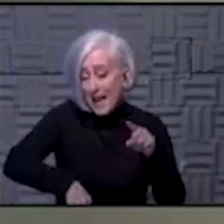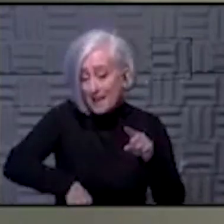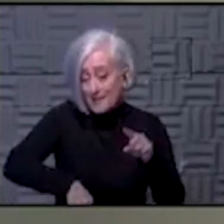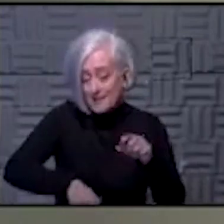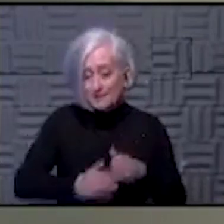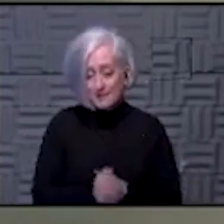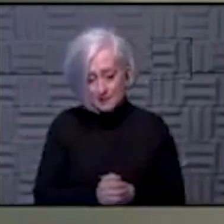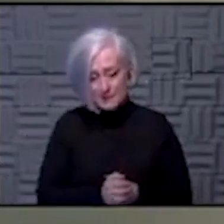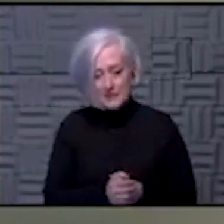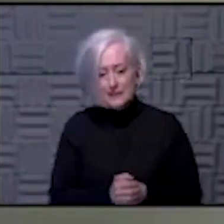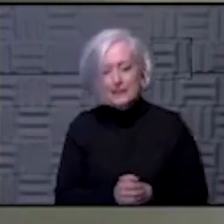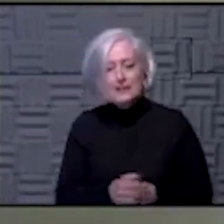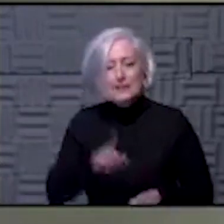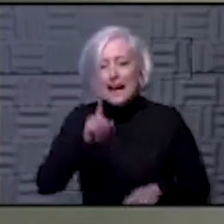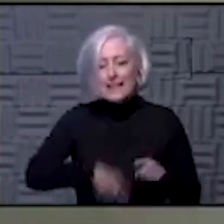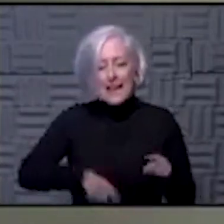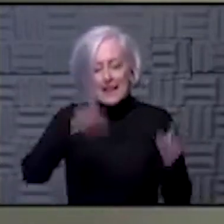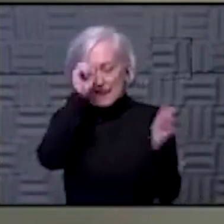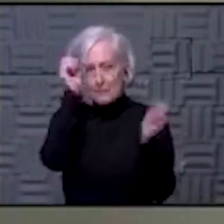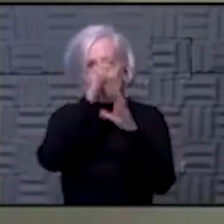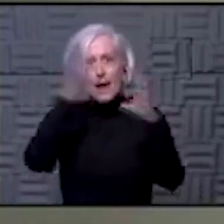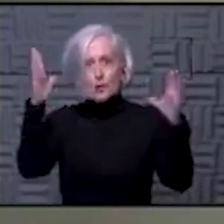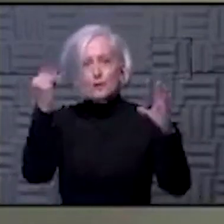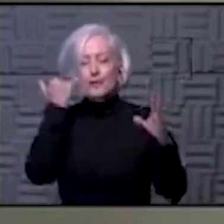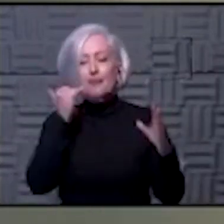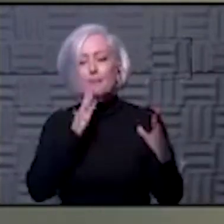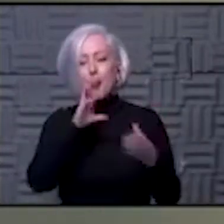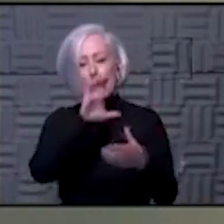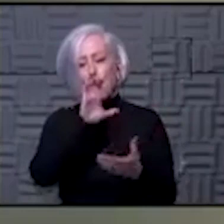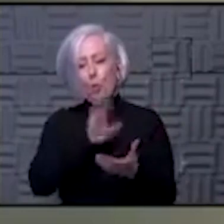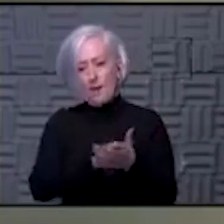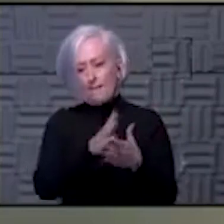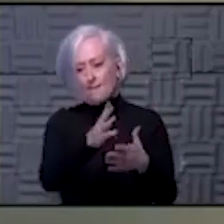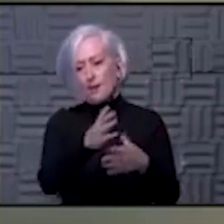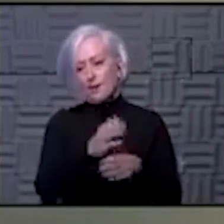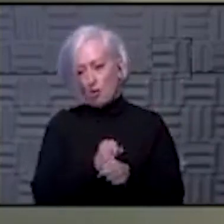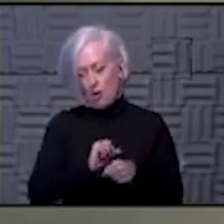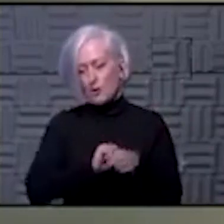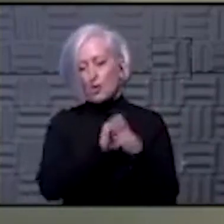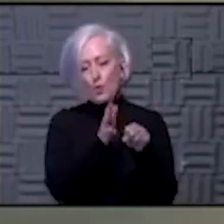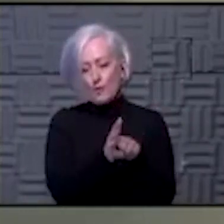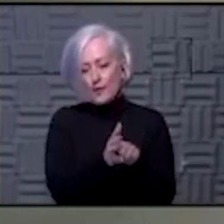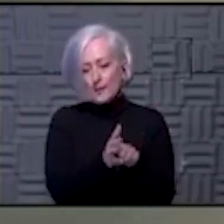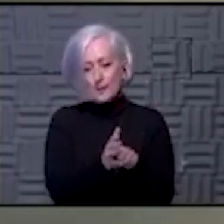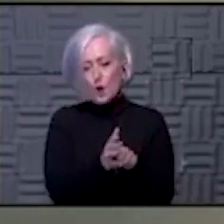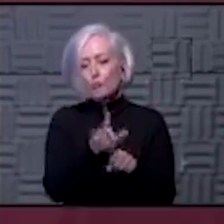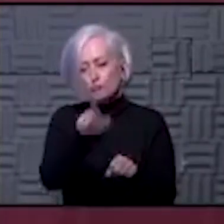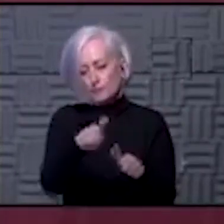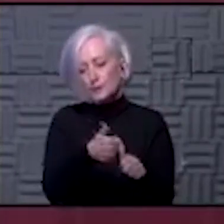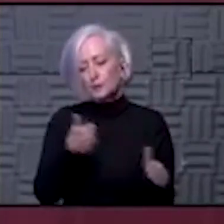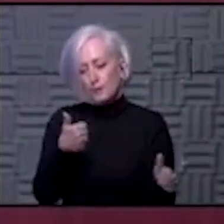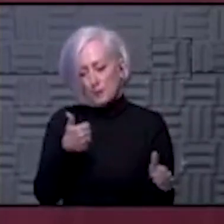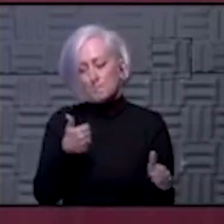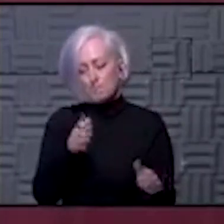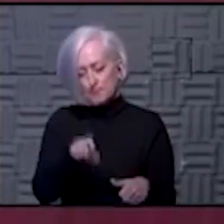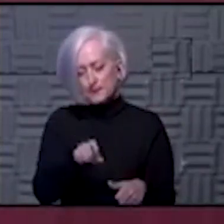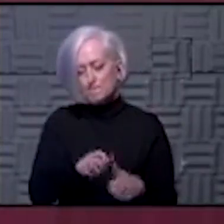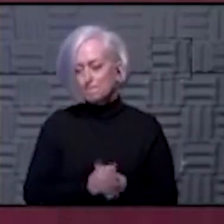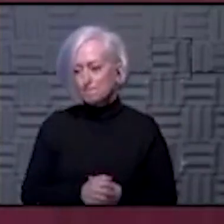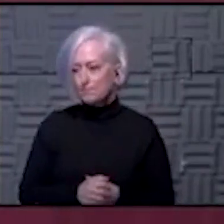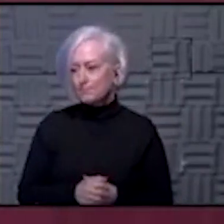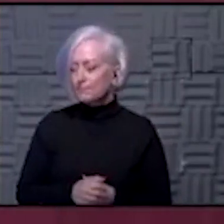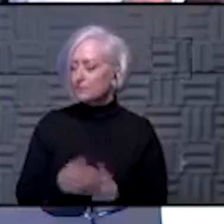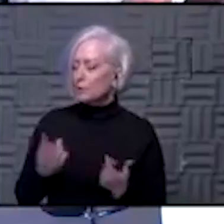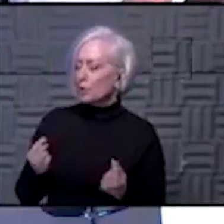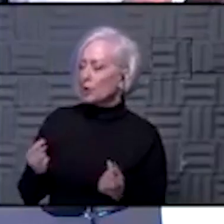would happen, for instance, if my wife should contract the virus. So just not going to go there. Yeah, Hawk, how about you?